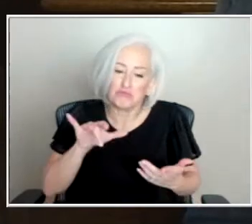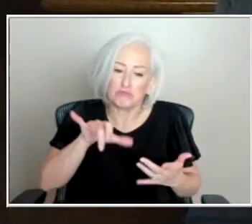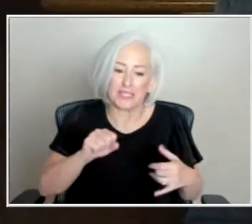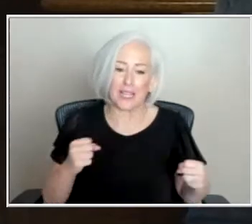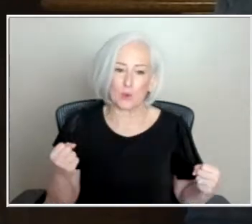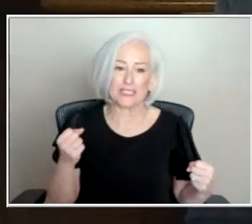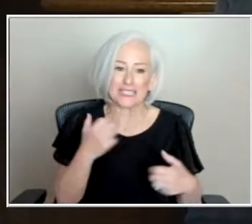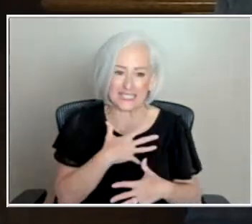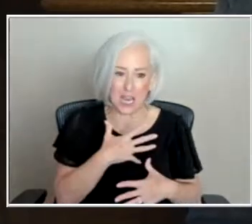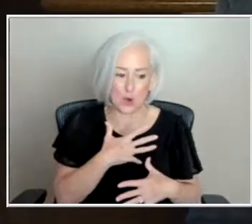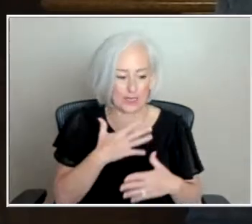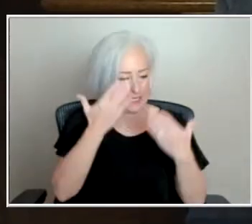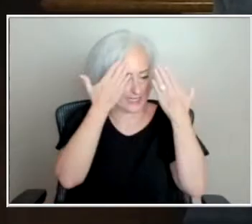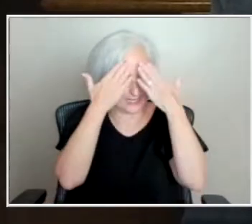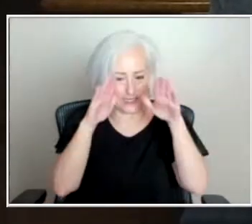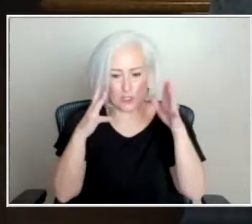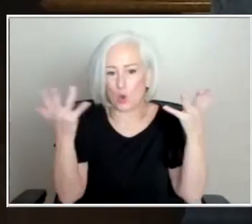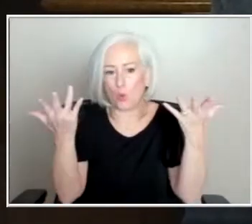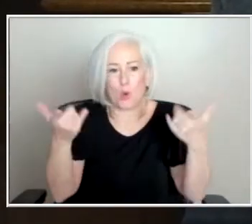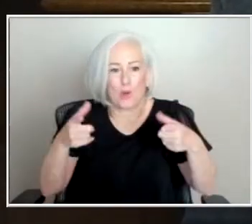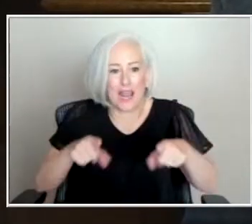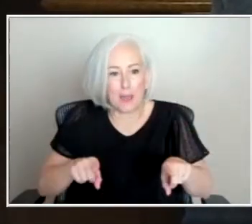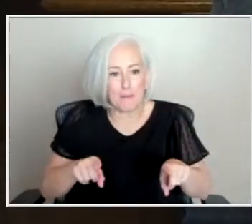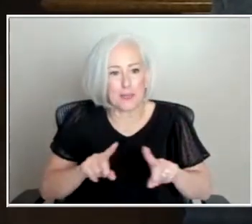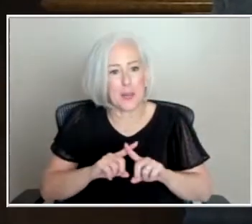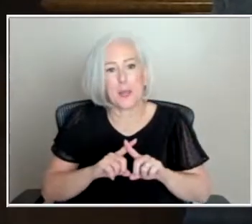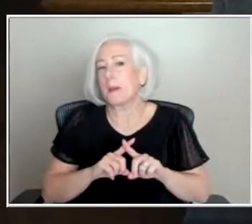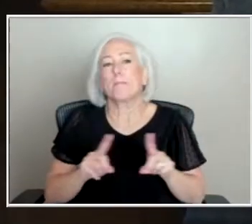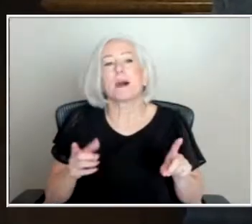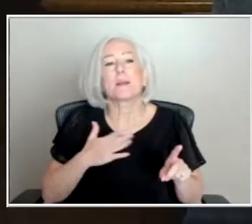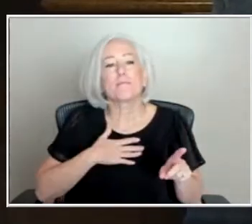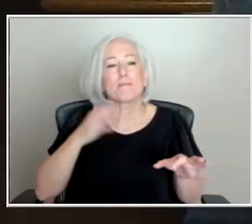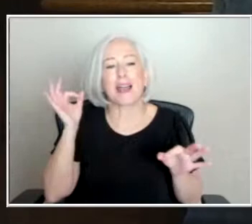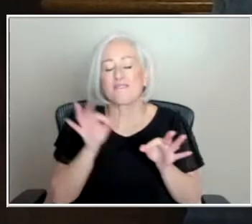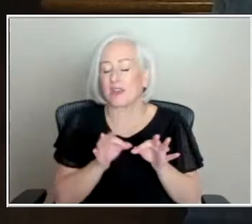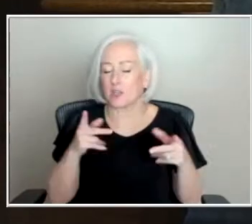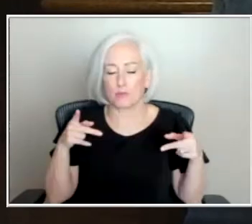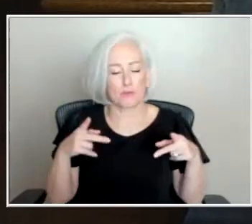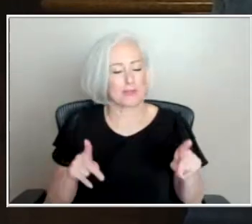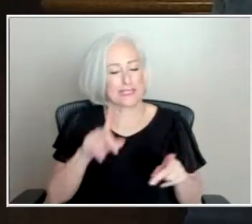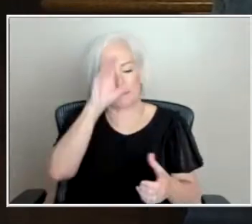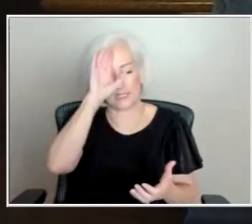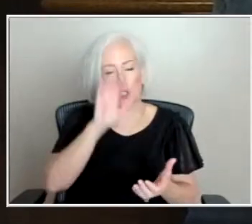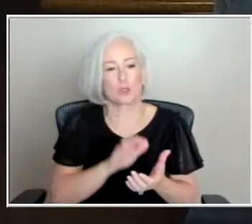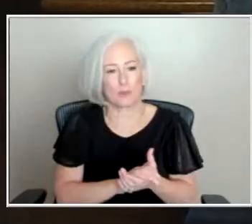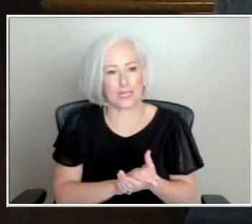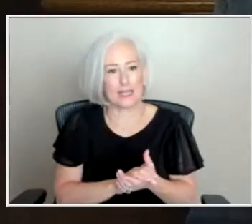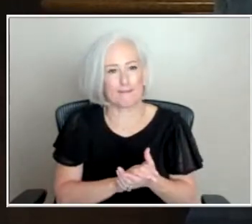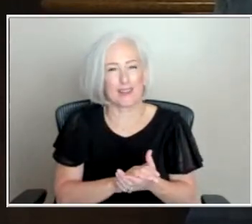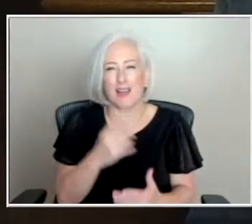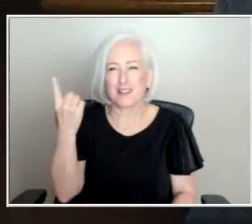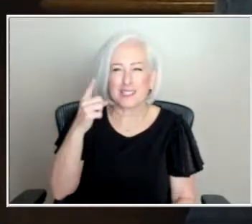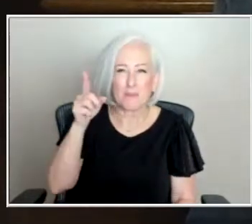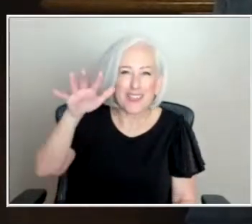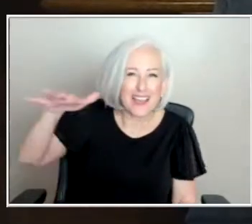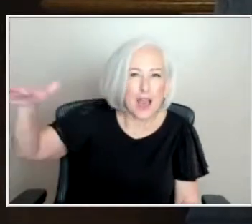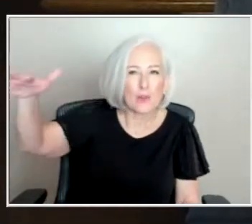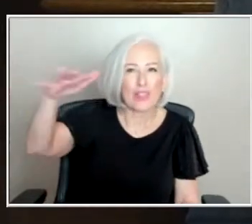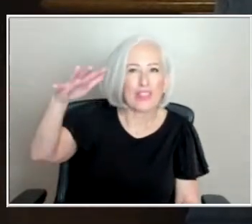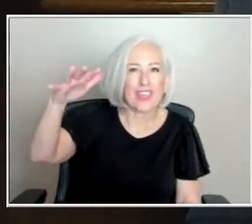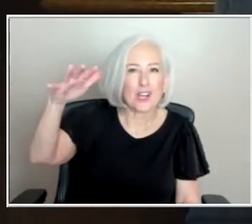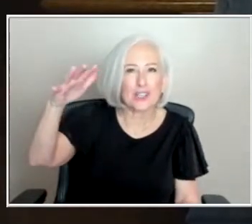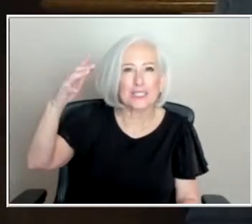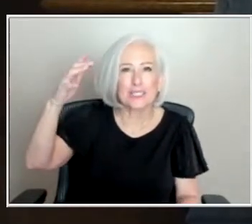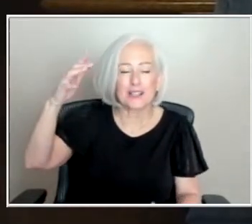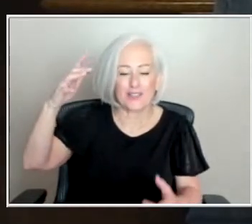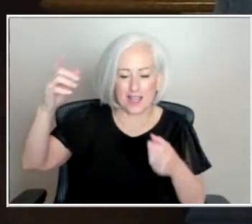not knowing what was going to happen, my faith just allowed me to believe that there's something out there bigger than me that's taking